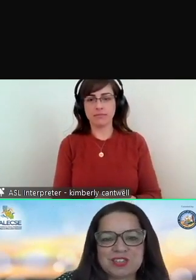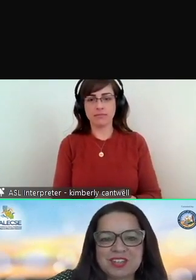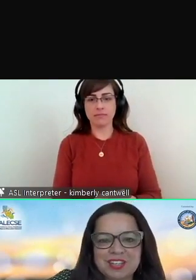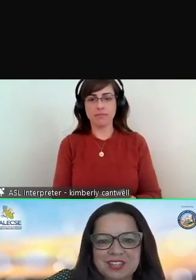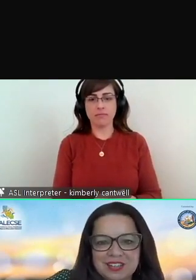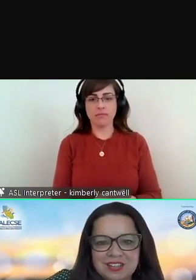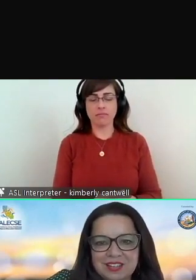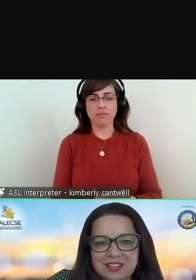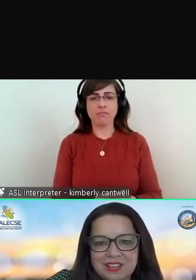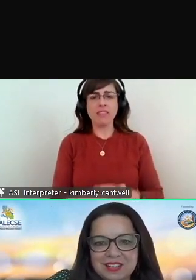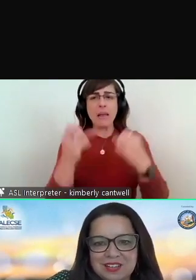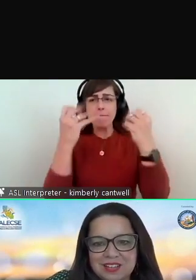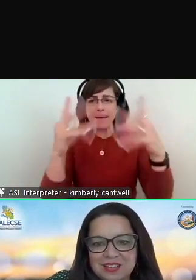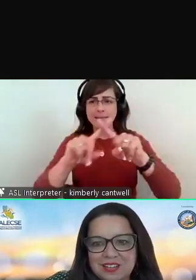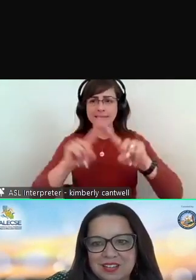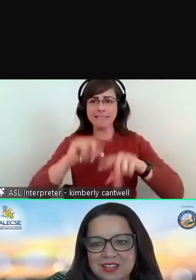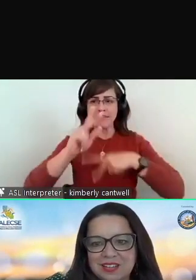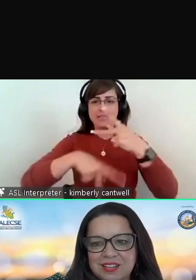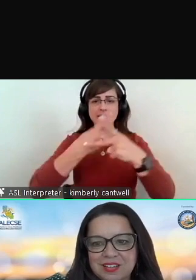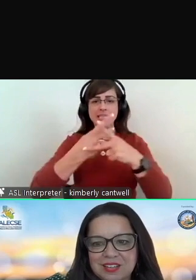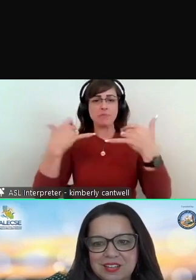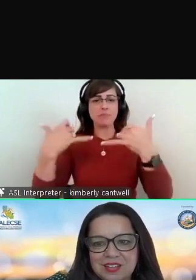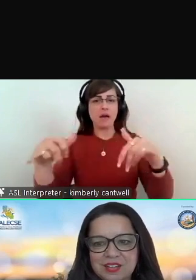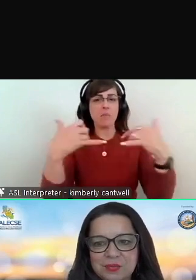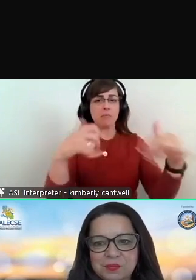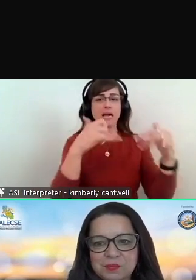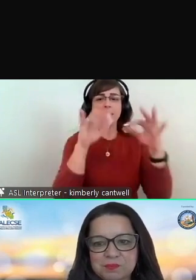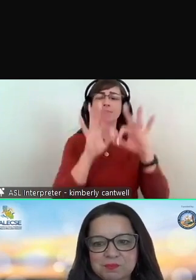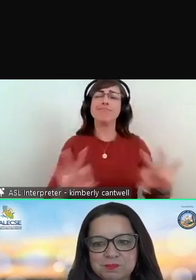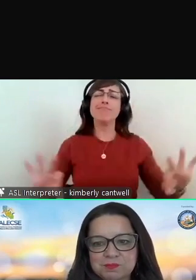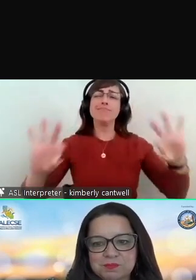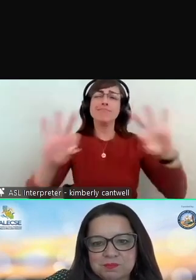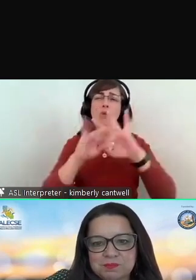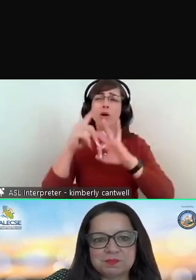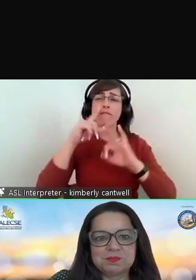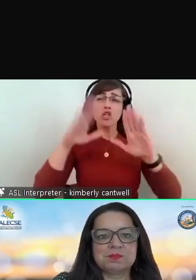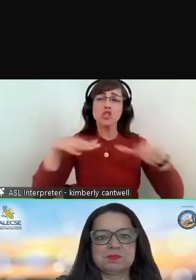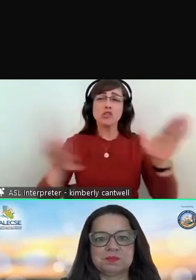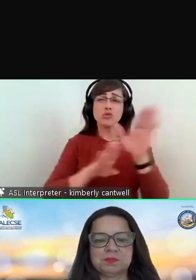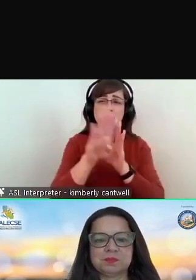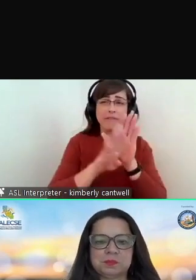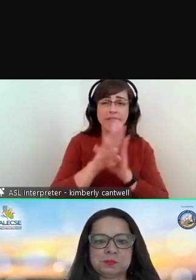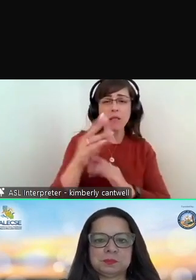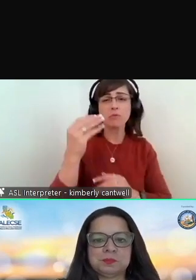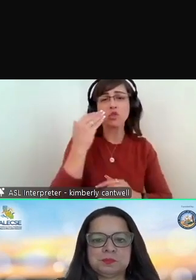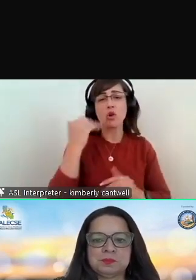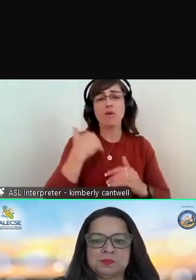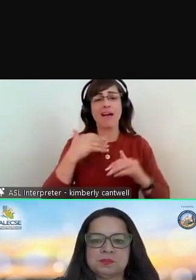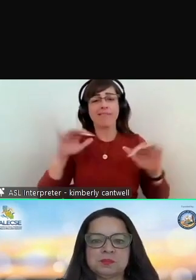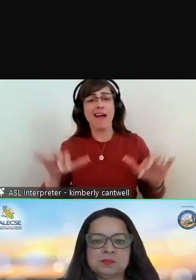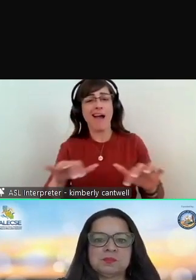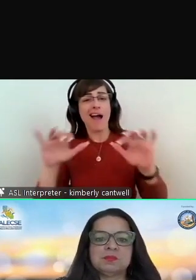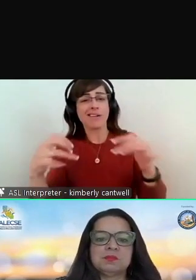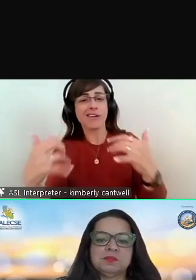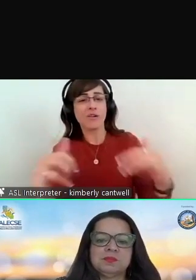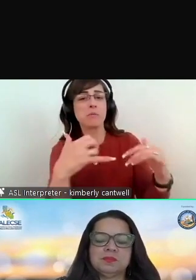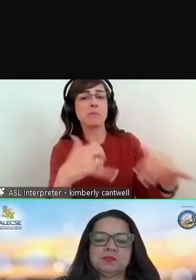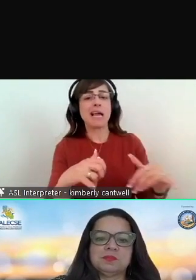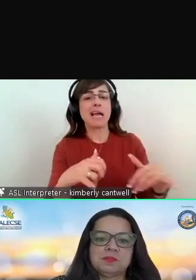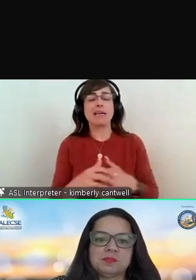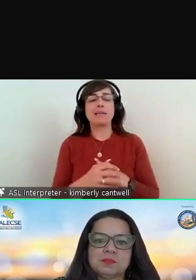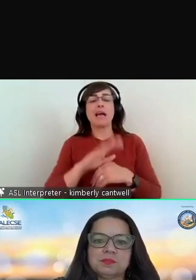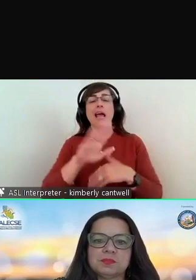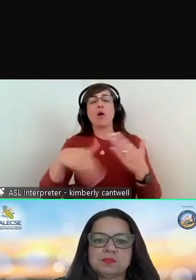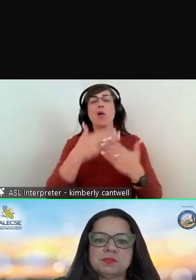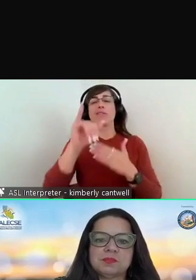We know that there's lots of different types of play which are very important for children's development. You know, you have the active play, and that